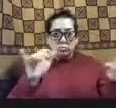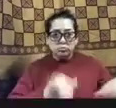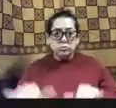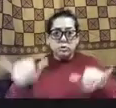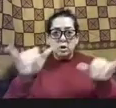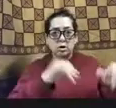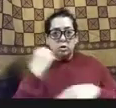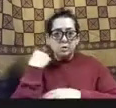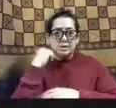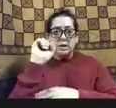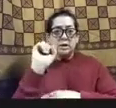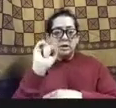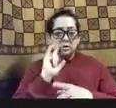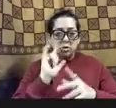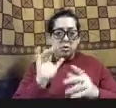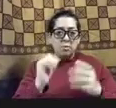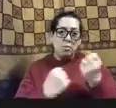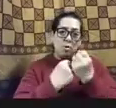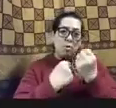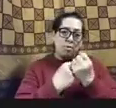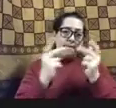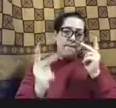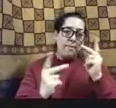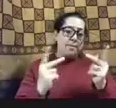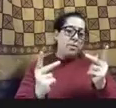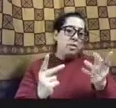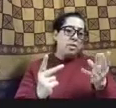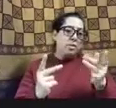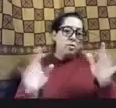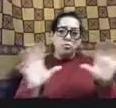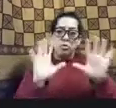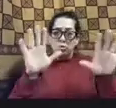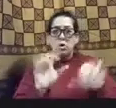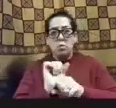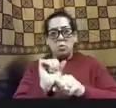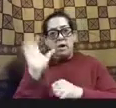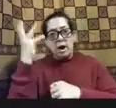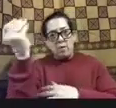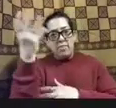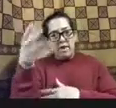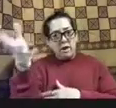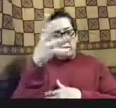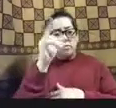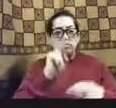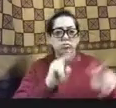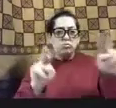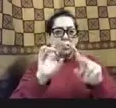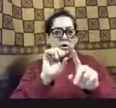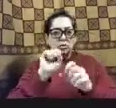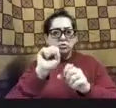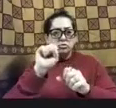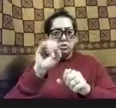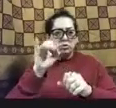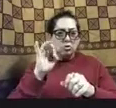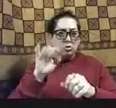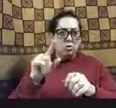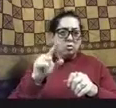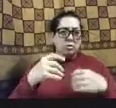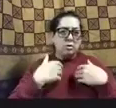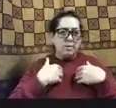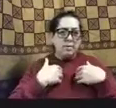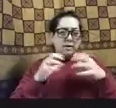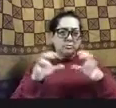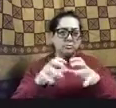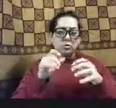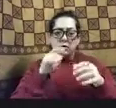resilient, supporting folks, you know, that are doing great work out there. And then looking at that social capacity side too, because without